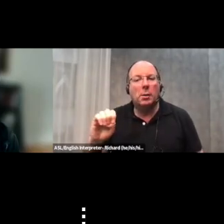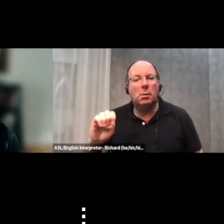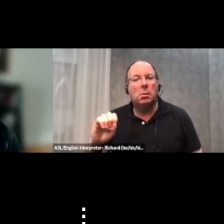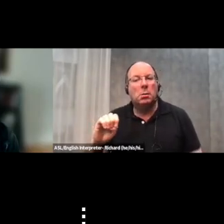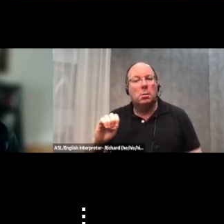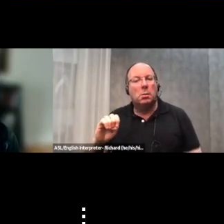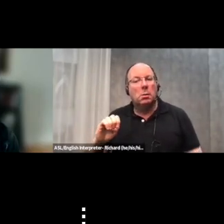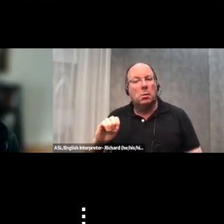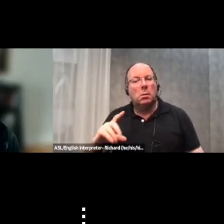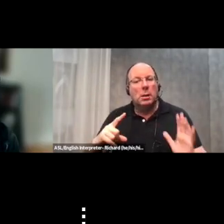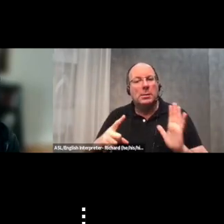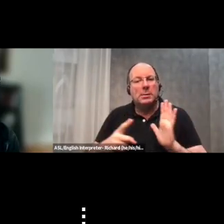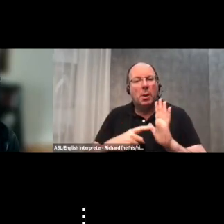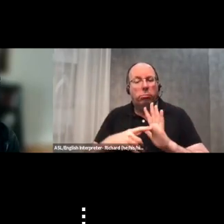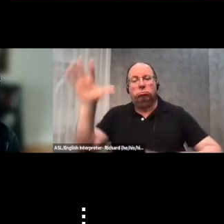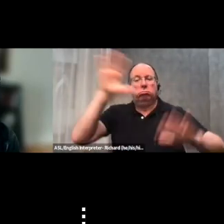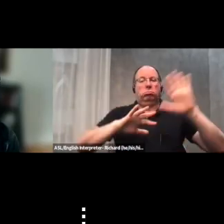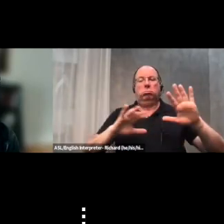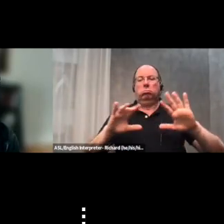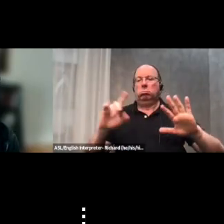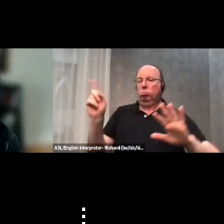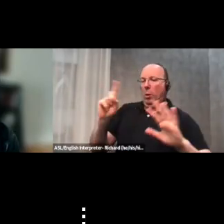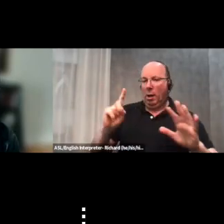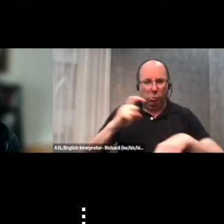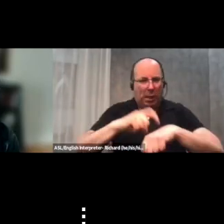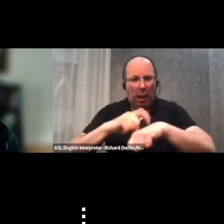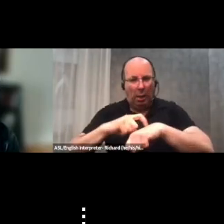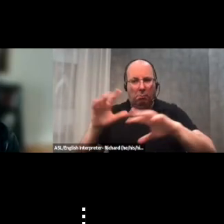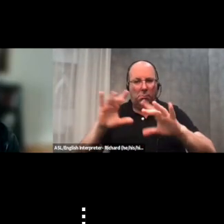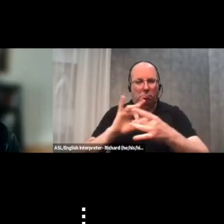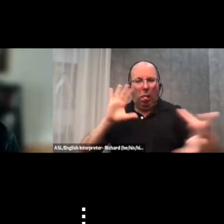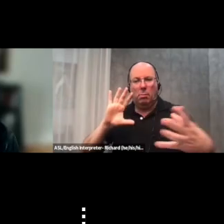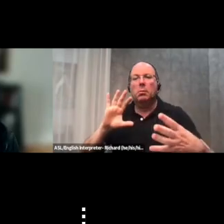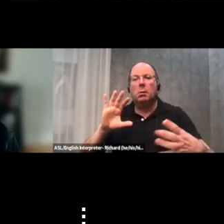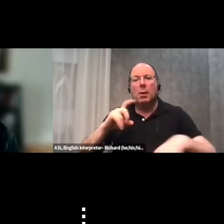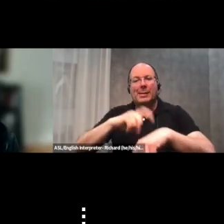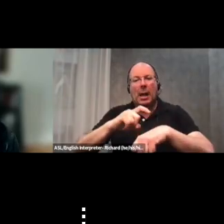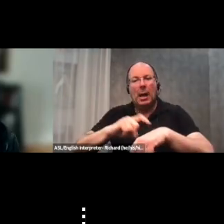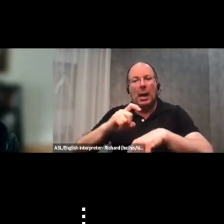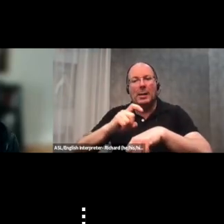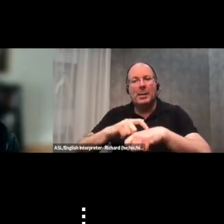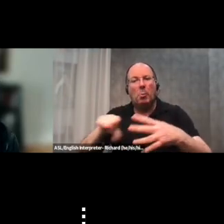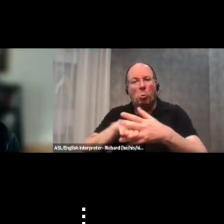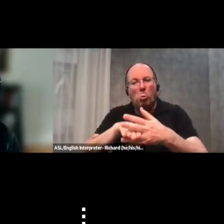lose orientation and sense of time and things like that. Yeah, thank